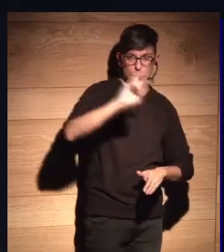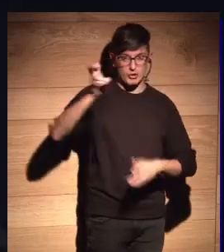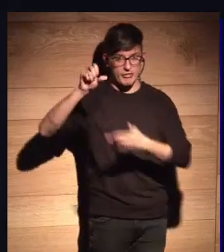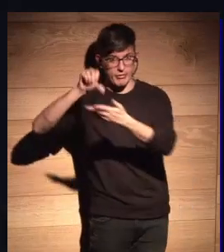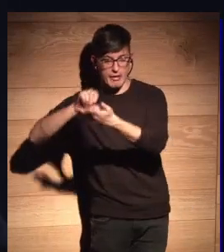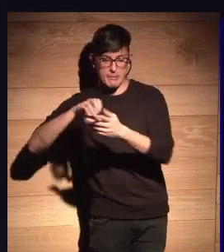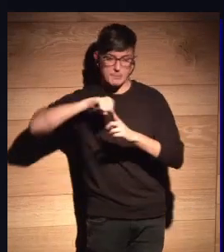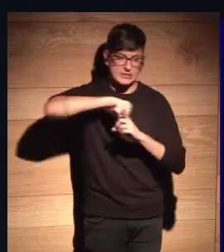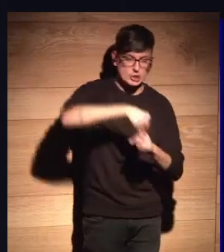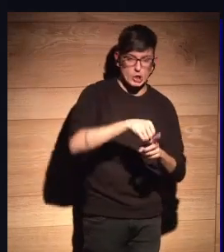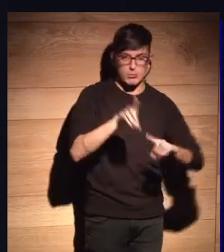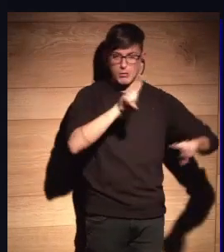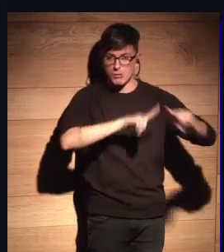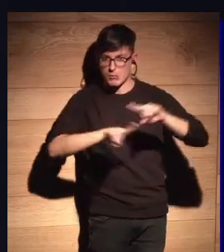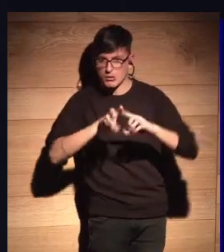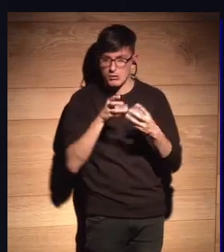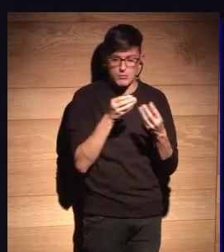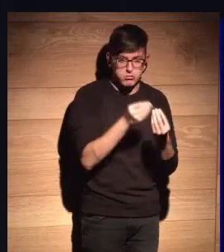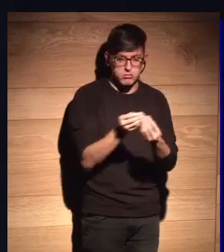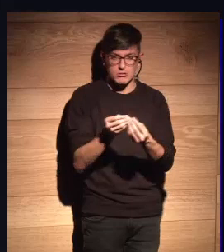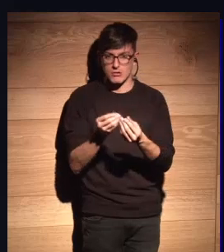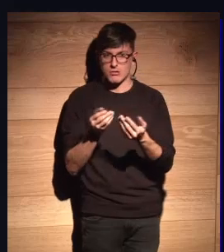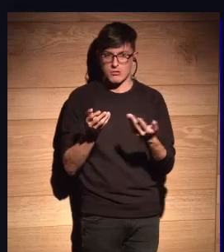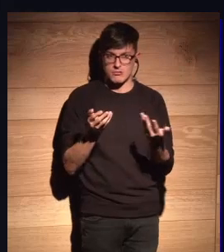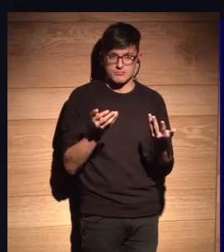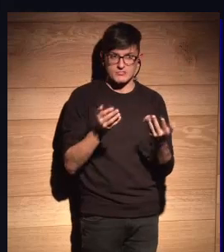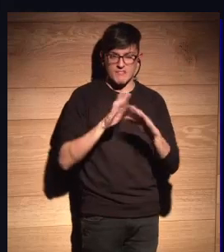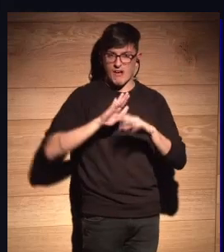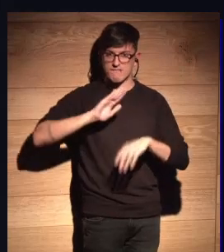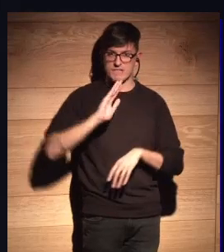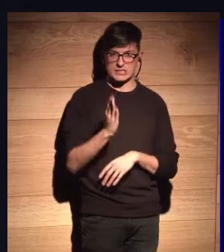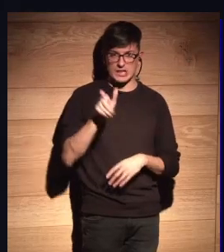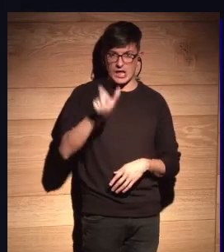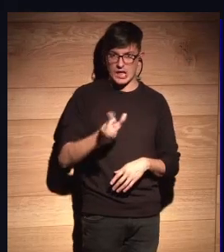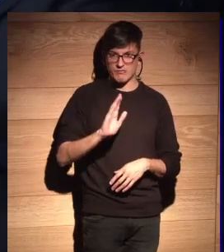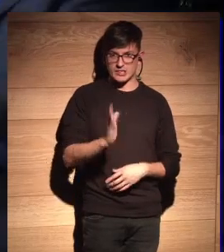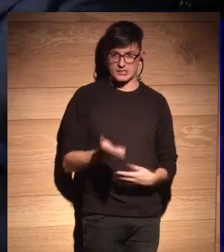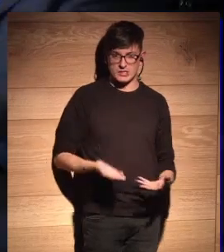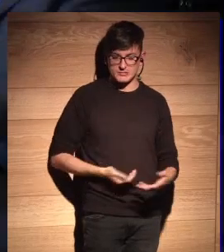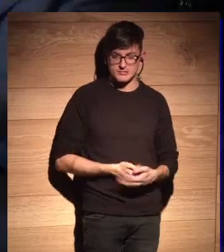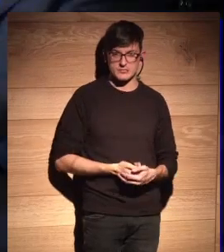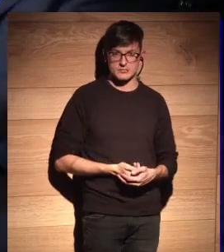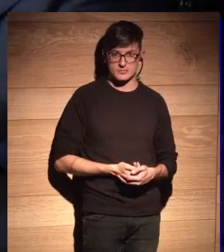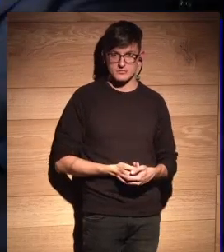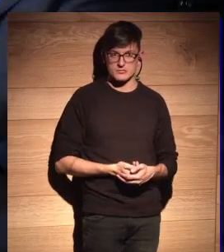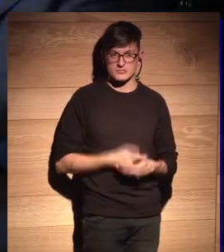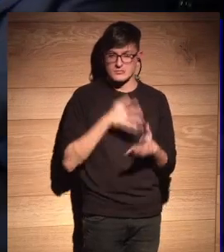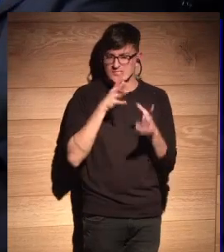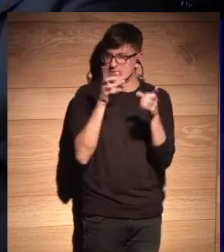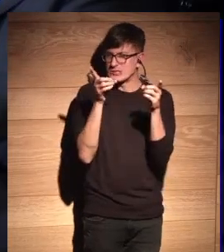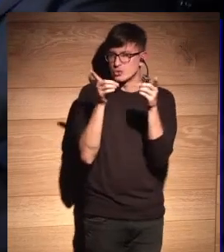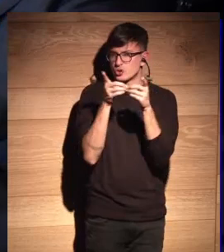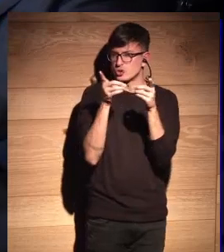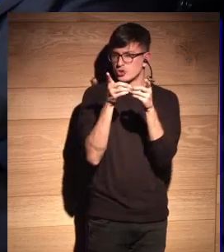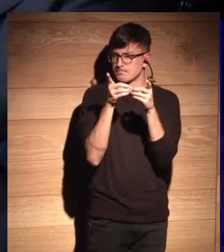probably was heavy, weighing on her. And just tell us just shortly about the foundation